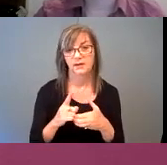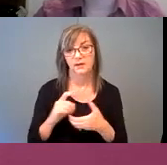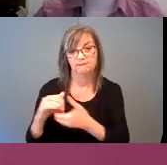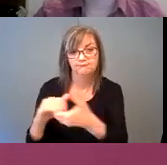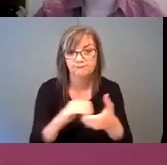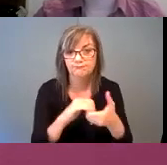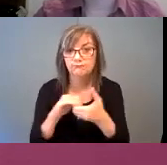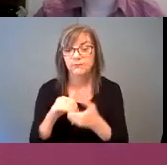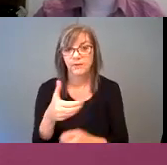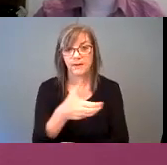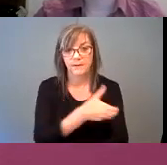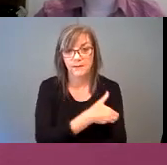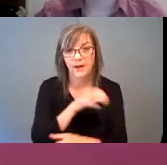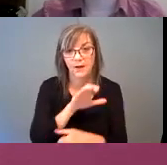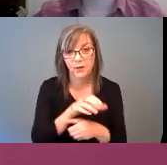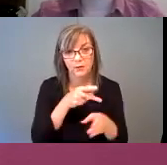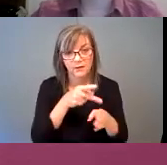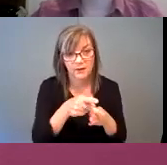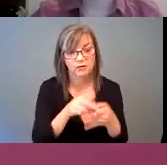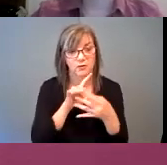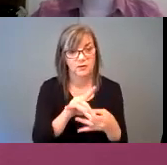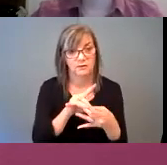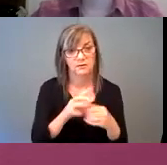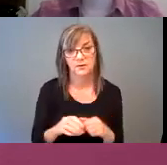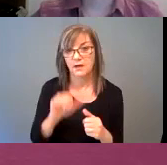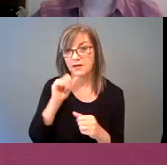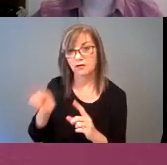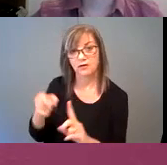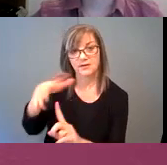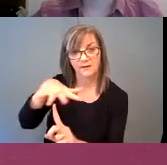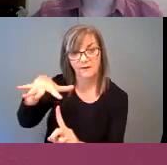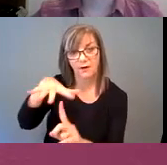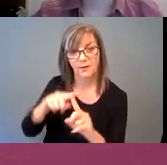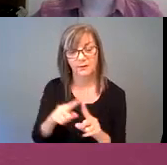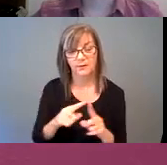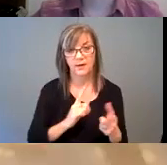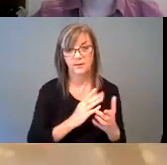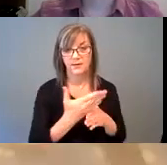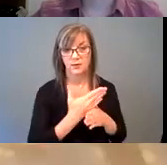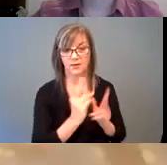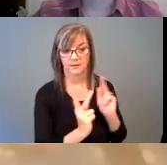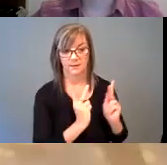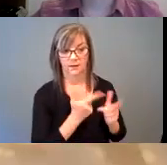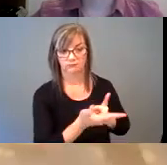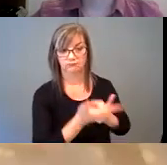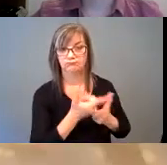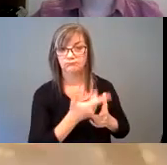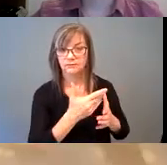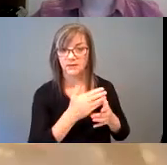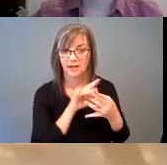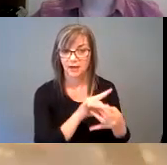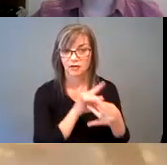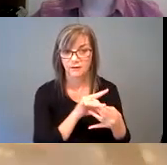going beyond the environment and focusing on rebuilding that interpersonal connection. And so there's this quote